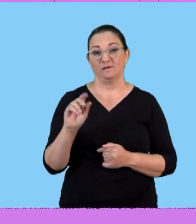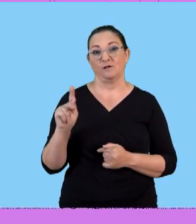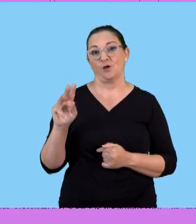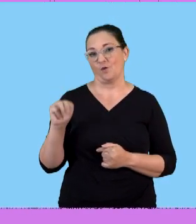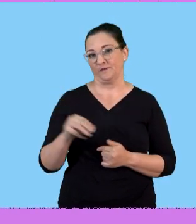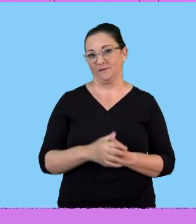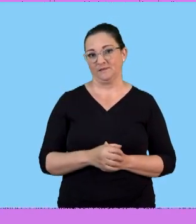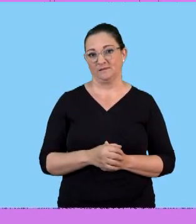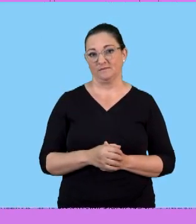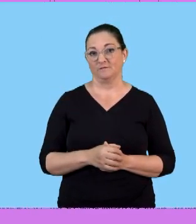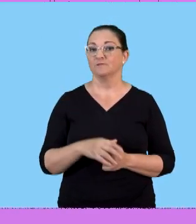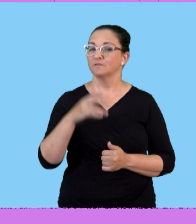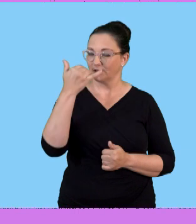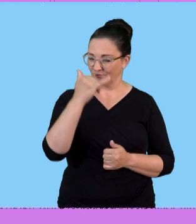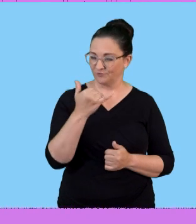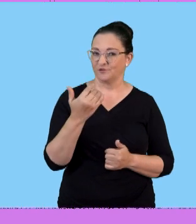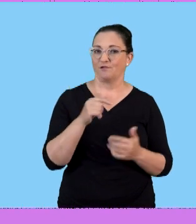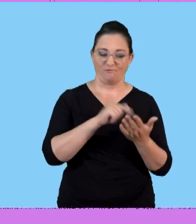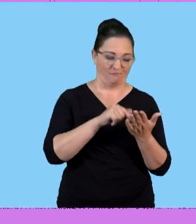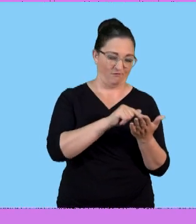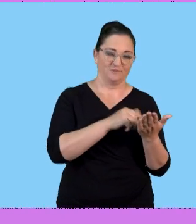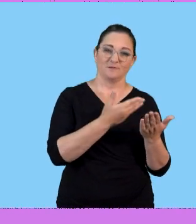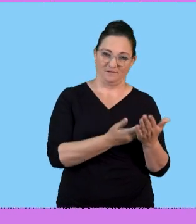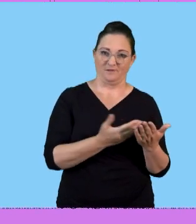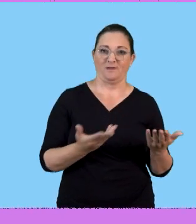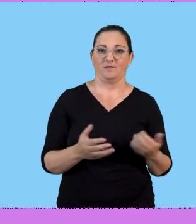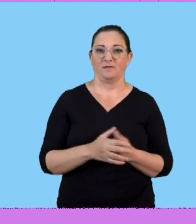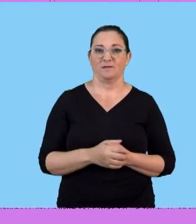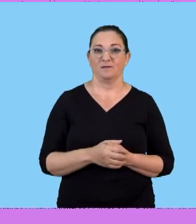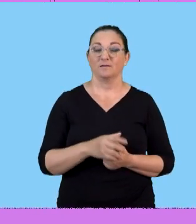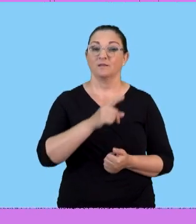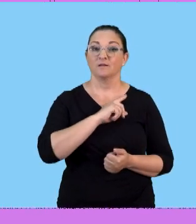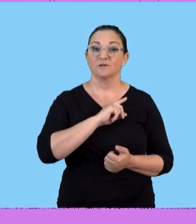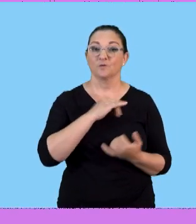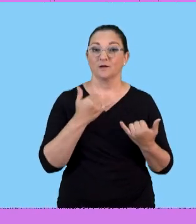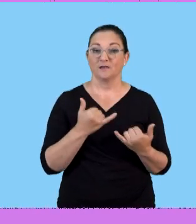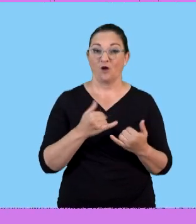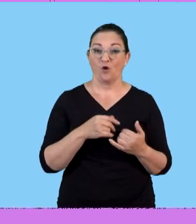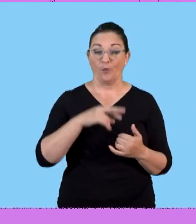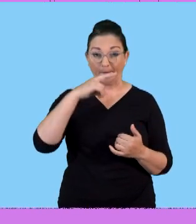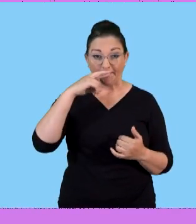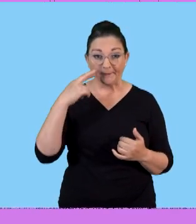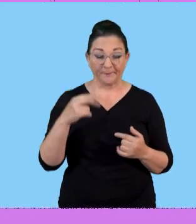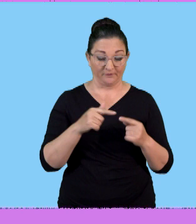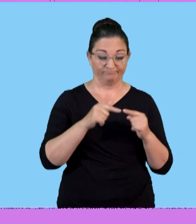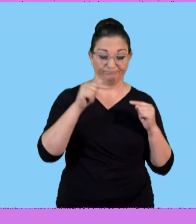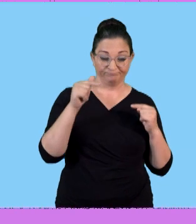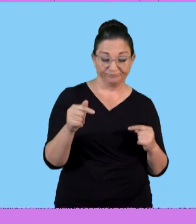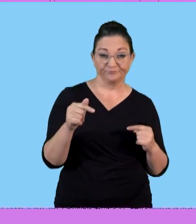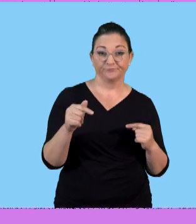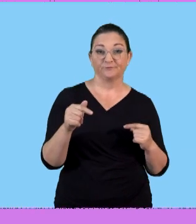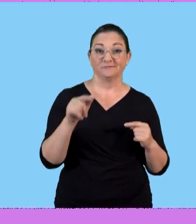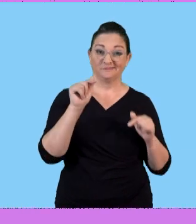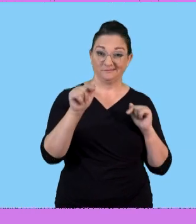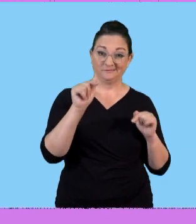340 kilometers. You are welcome to check this answer on your calculator. So therefore, the actual distance, the distance in